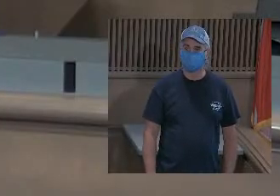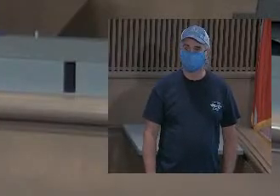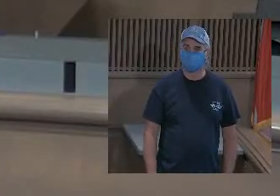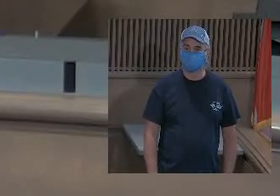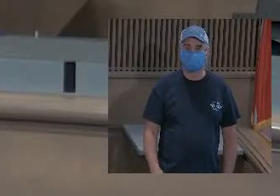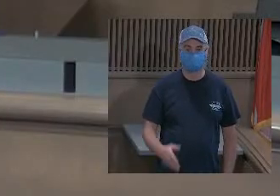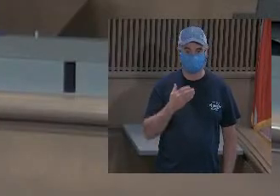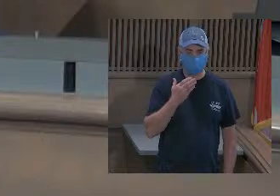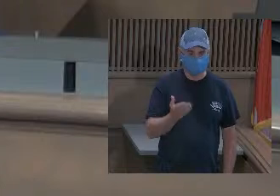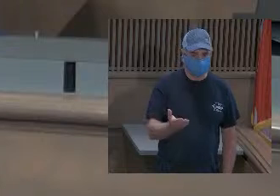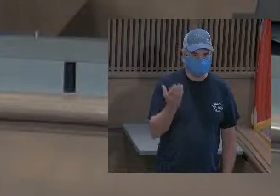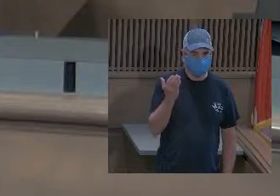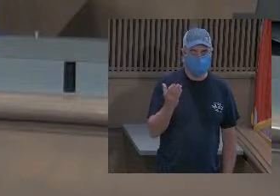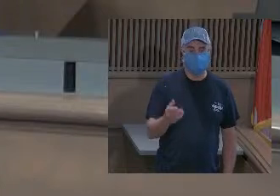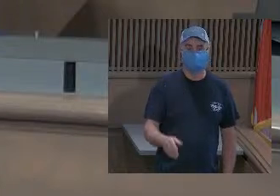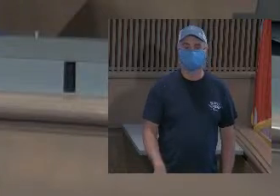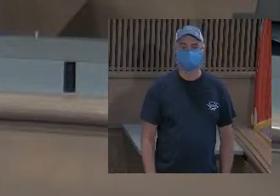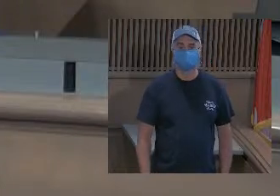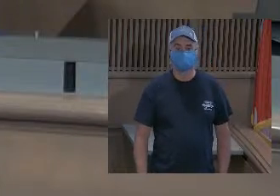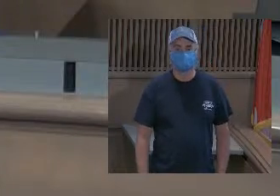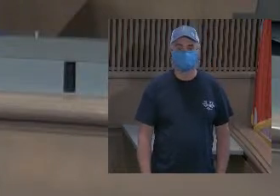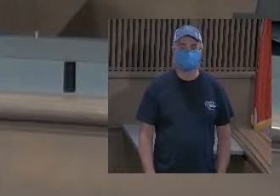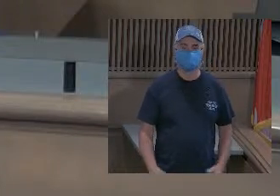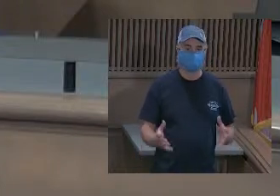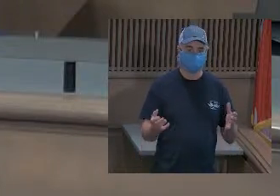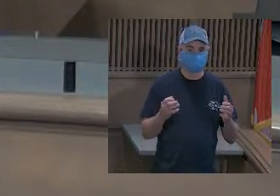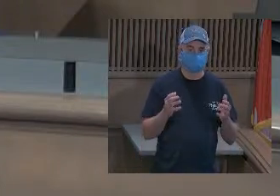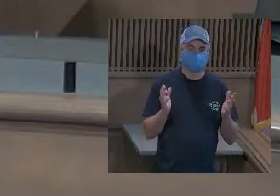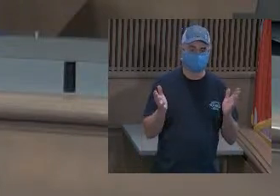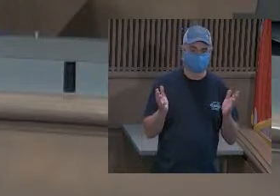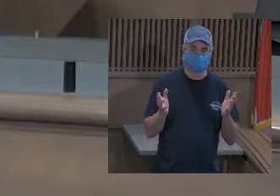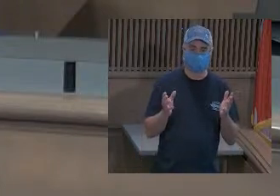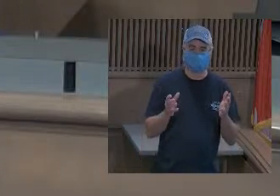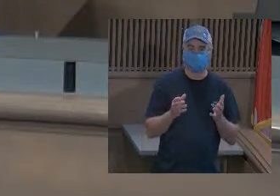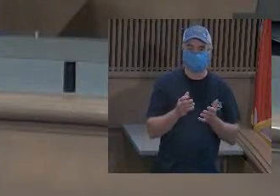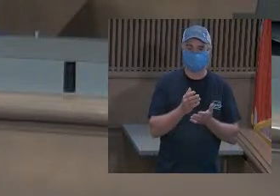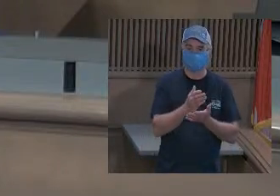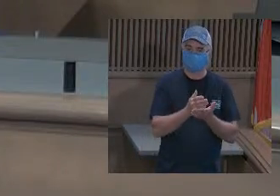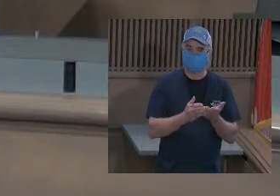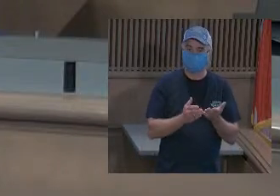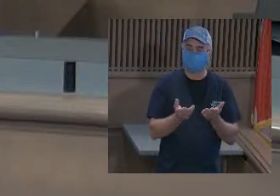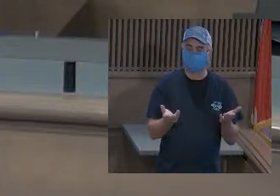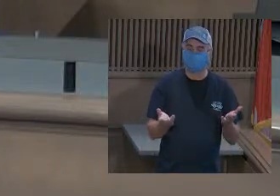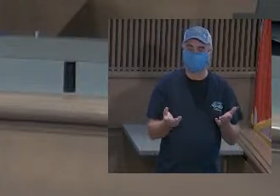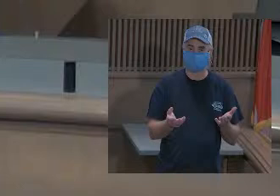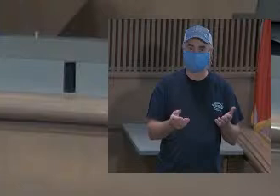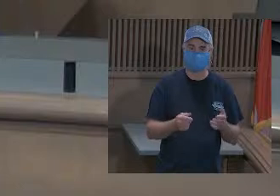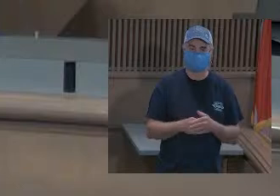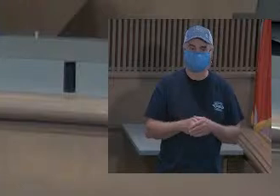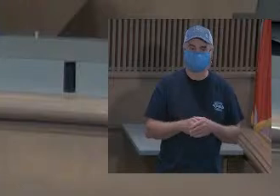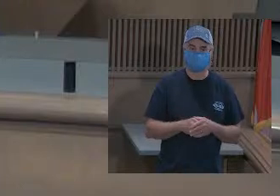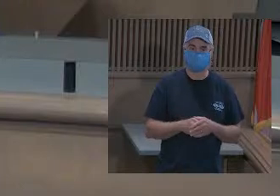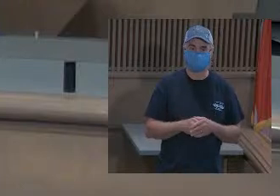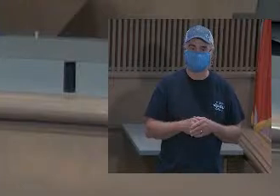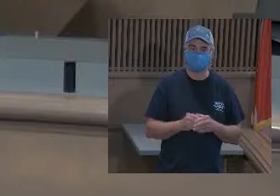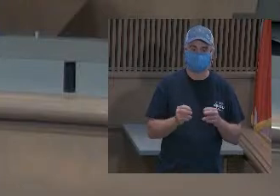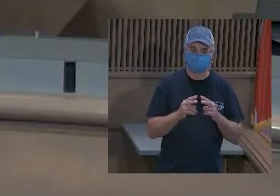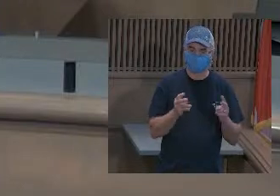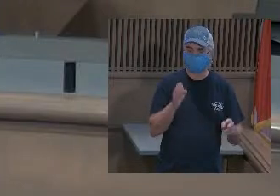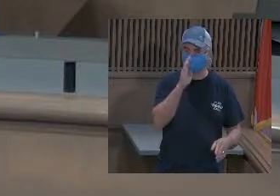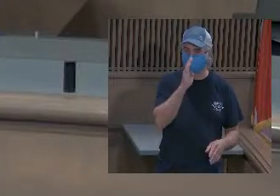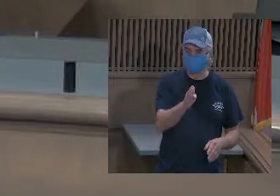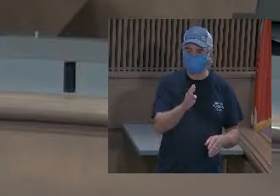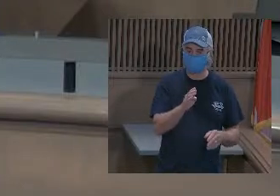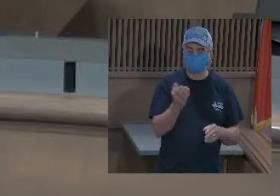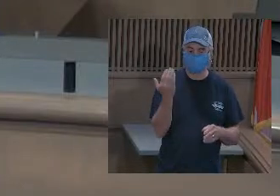Morning, everyone. I want to talk this morning about a few things and be very, very direct. This past week